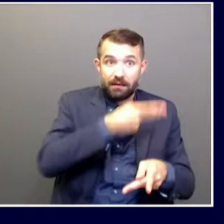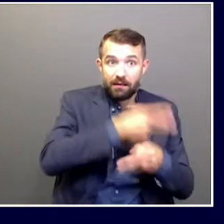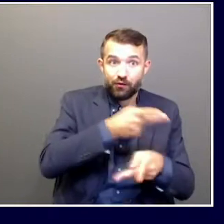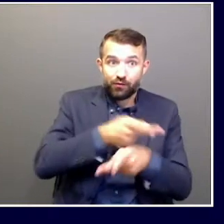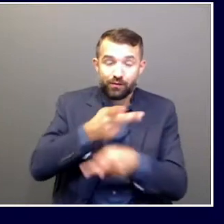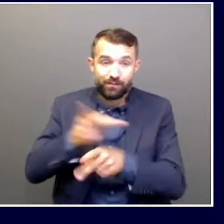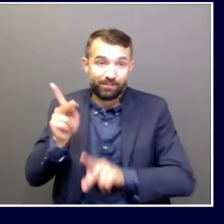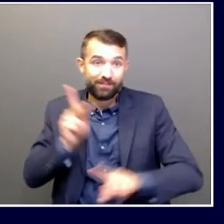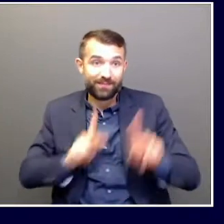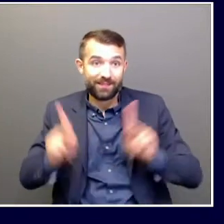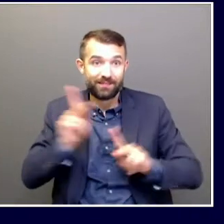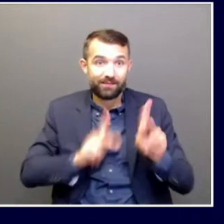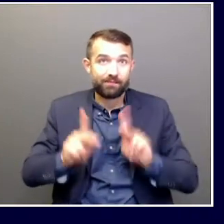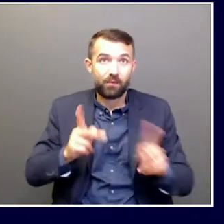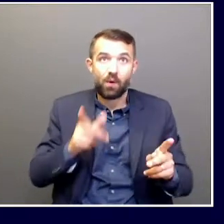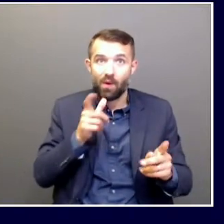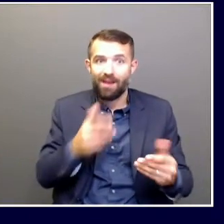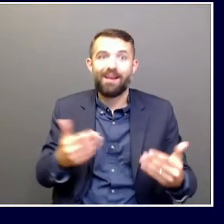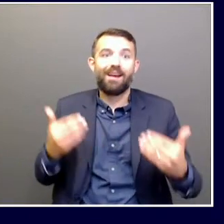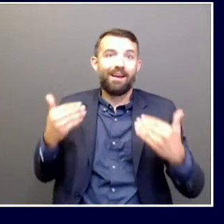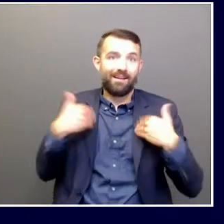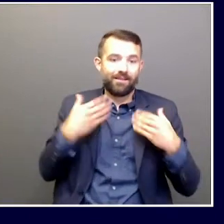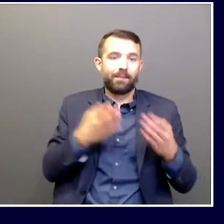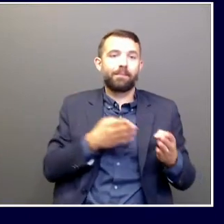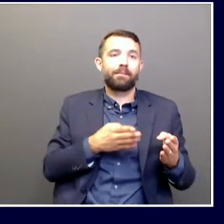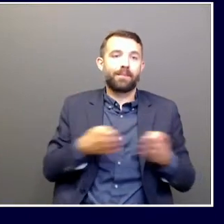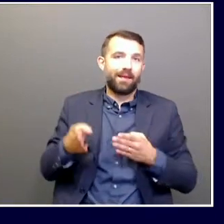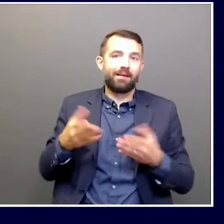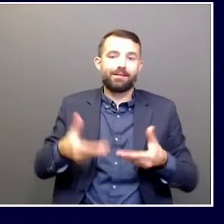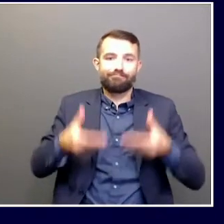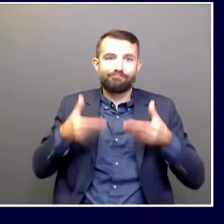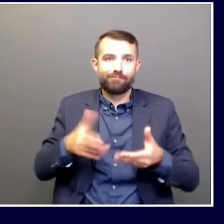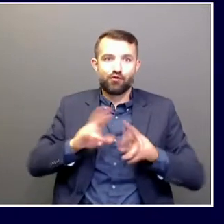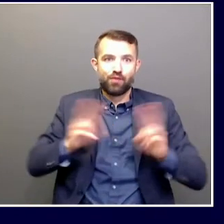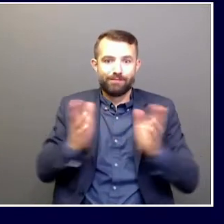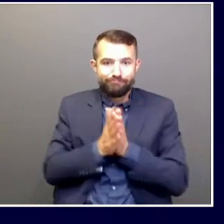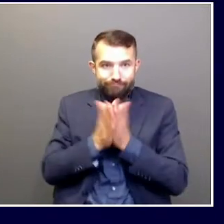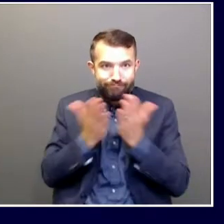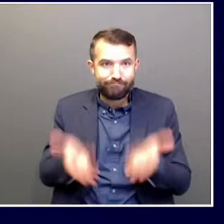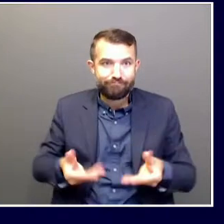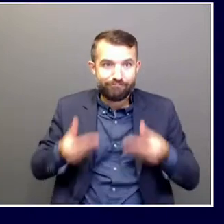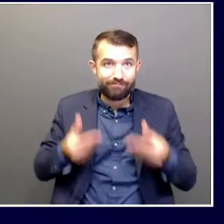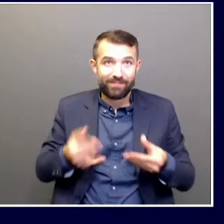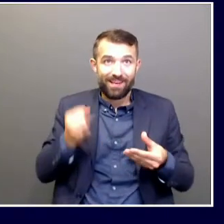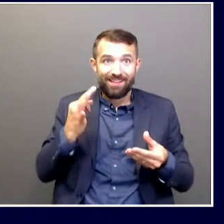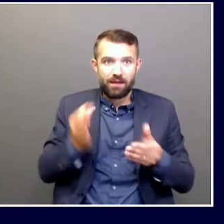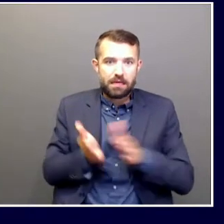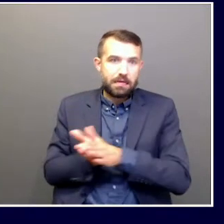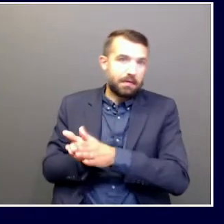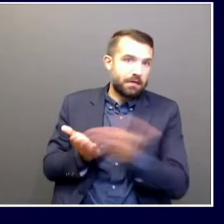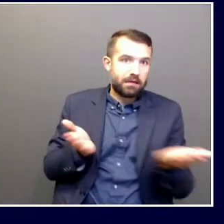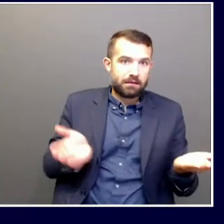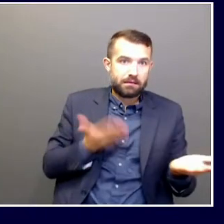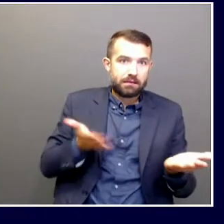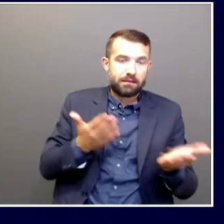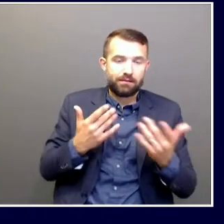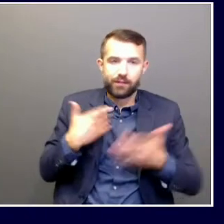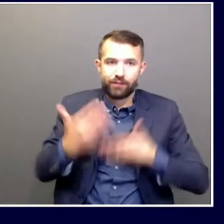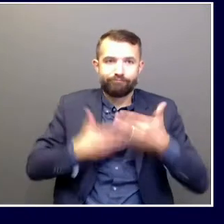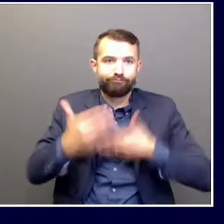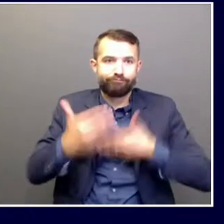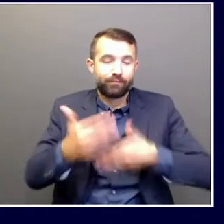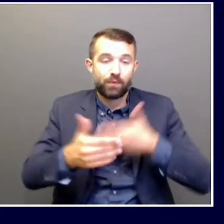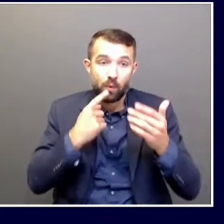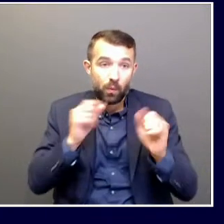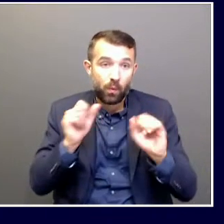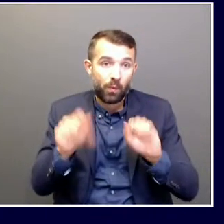plans exist. They're ready as needed. That said, virtually across the state, there's an agreement that